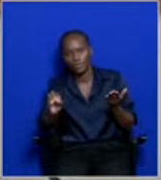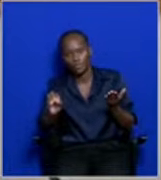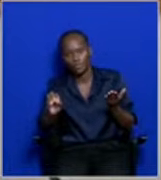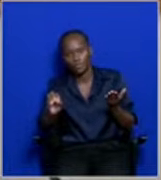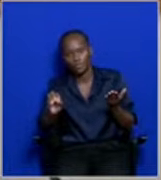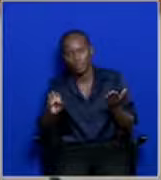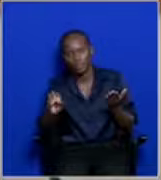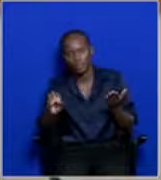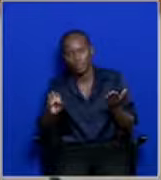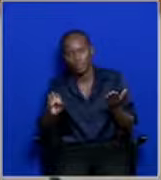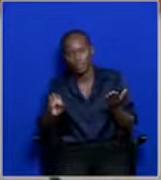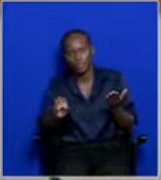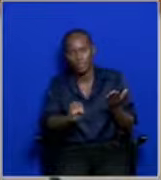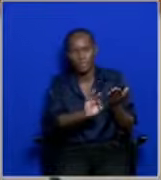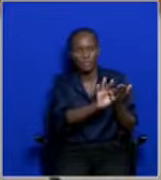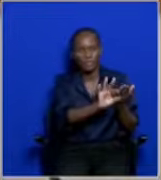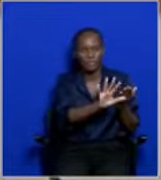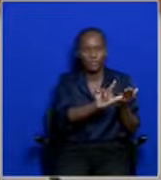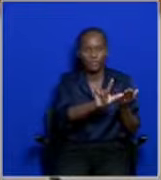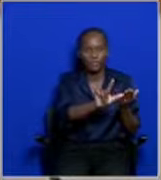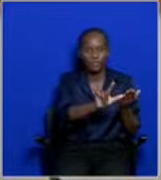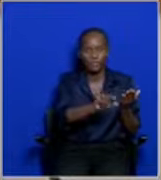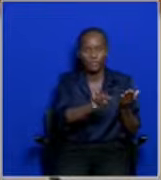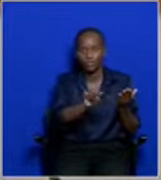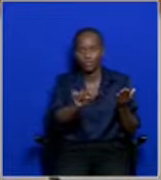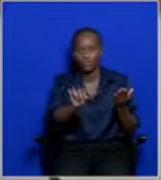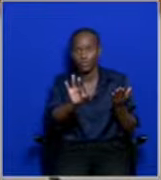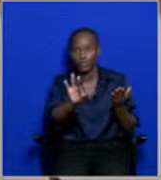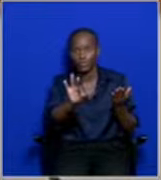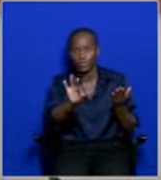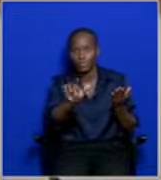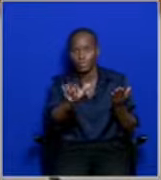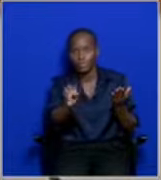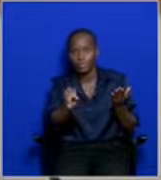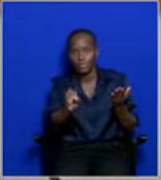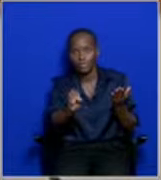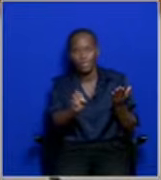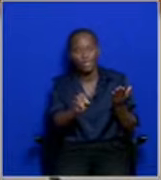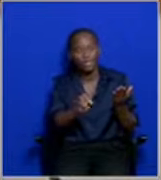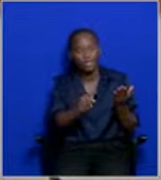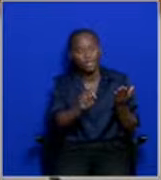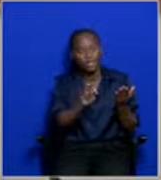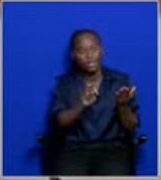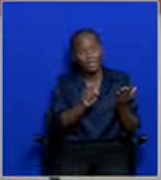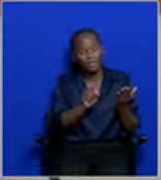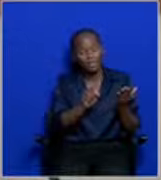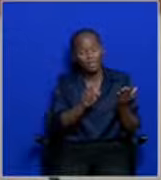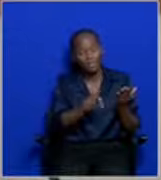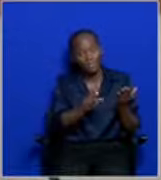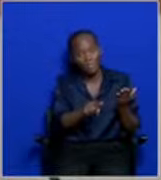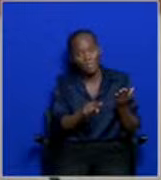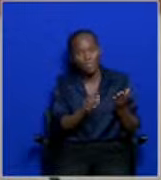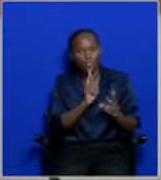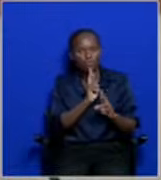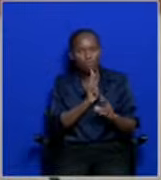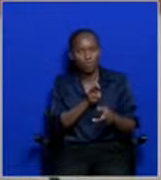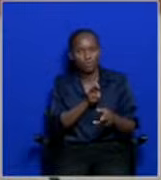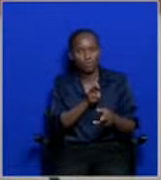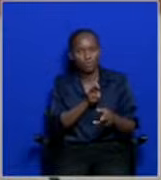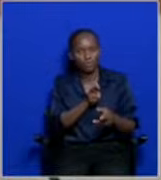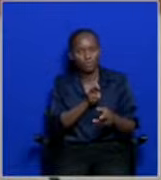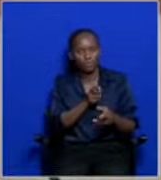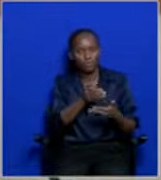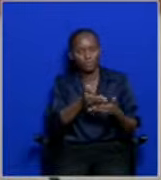That would appear to be the actual report from the forensic laboratory.